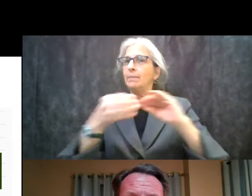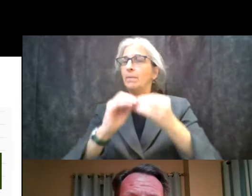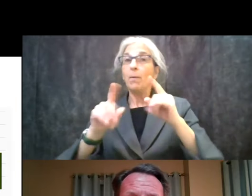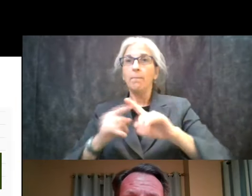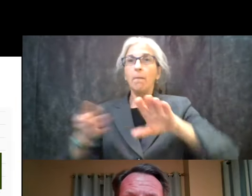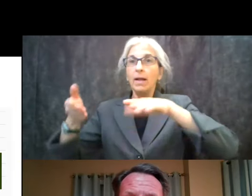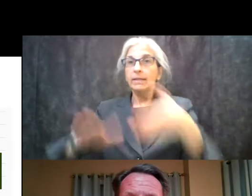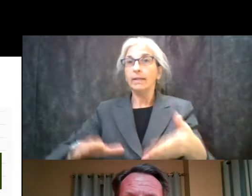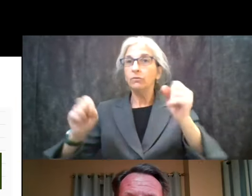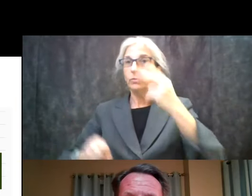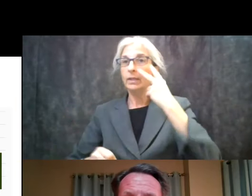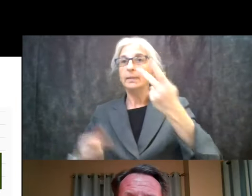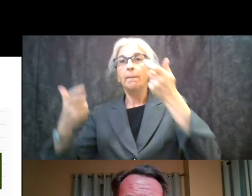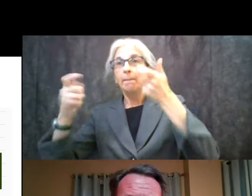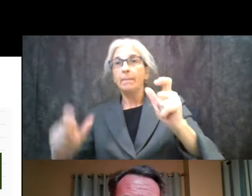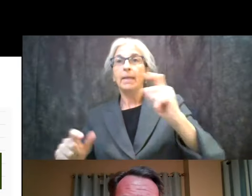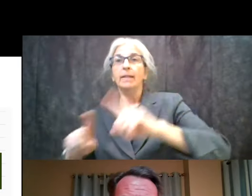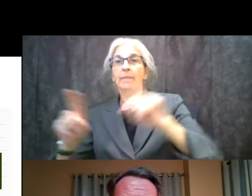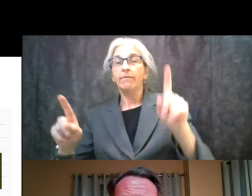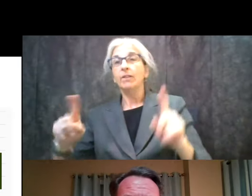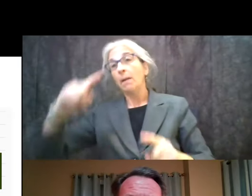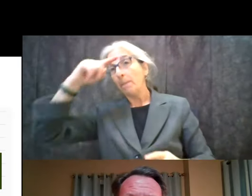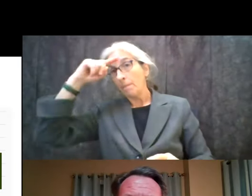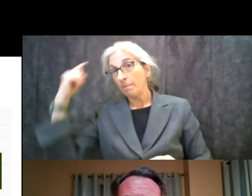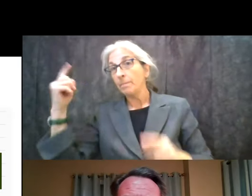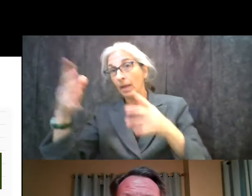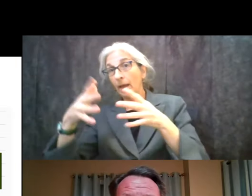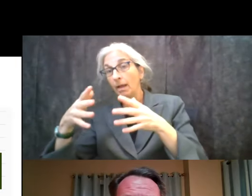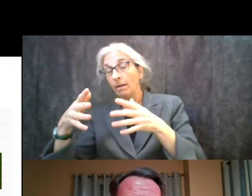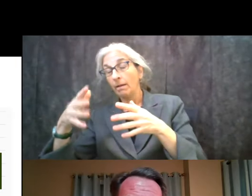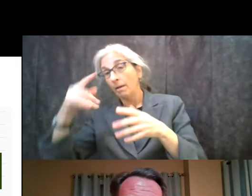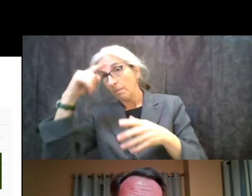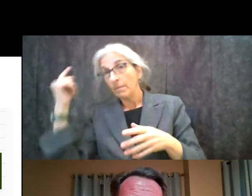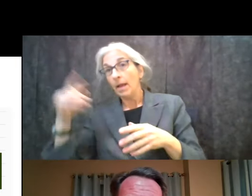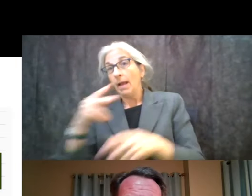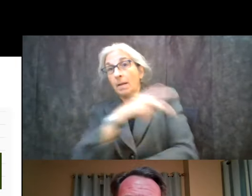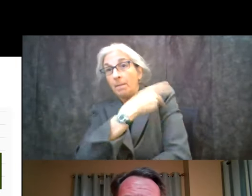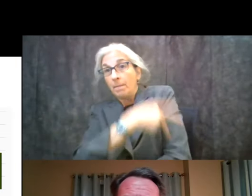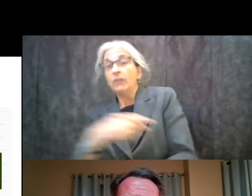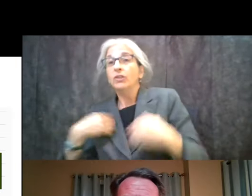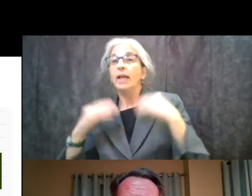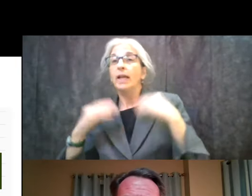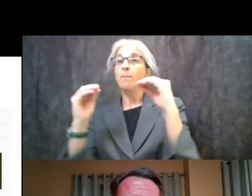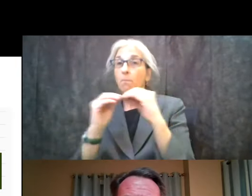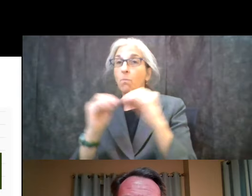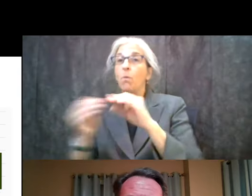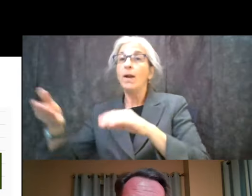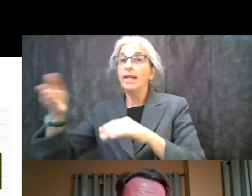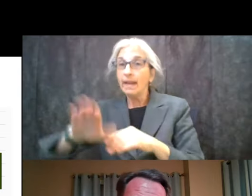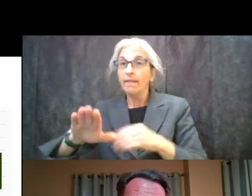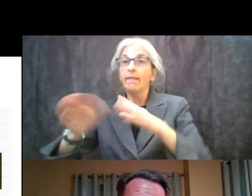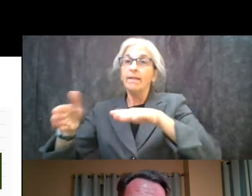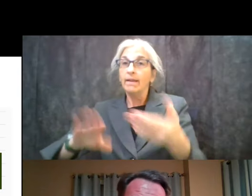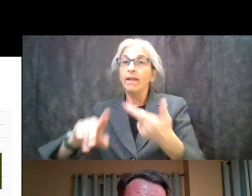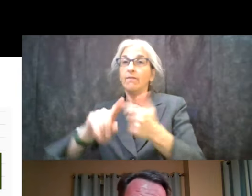difference where you see that African-American patients have an increased death rate from cancer compared to other populations. And